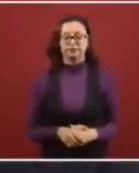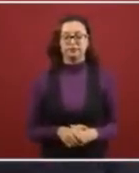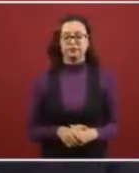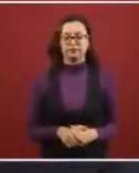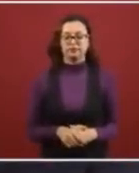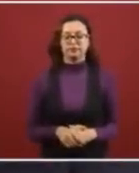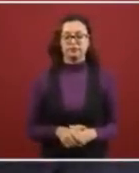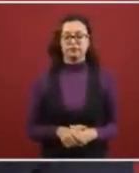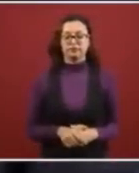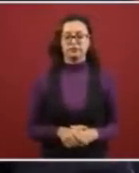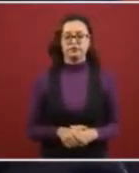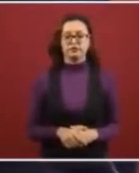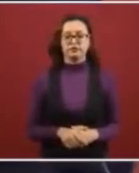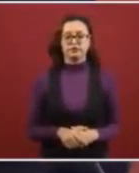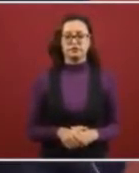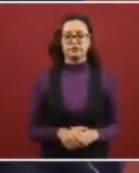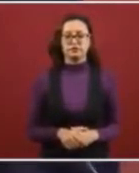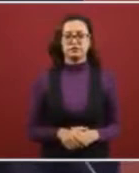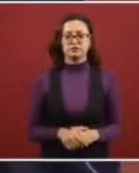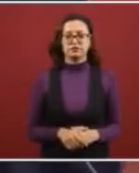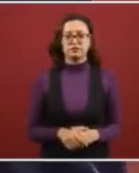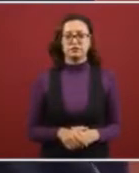that Guerrero